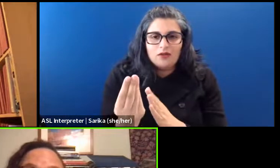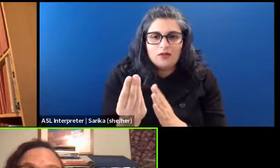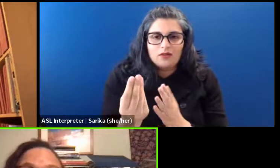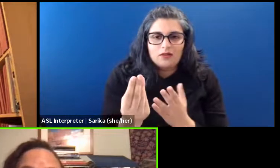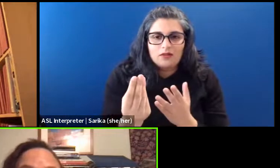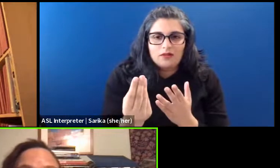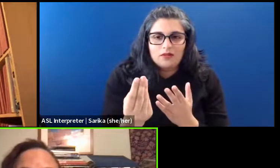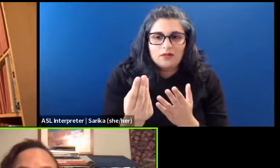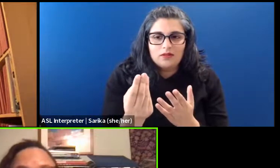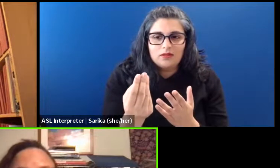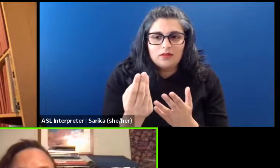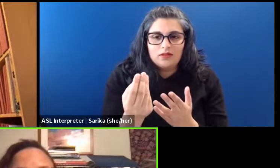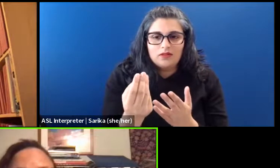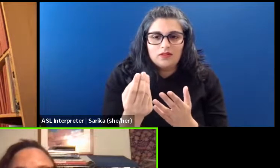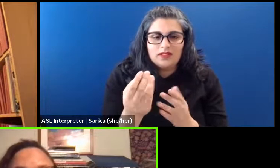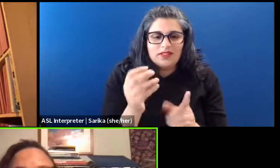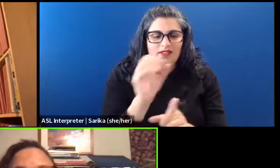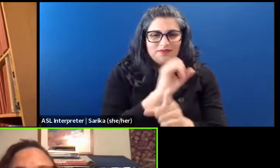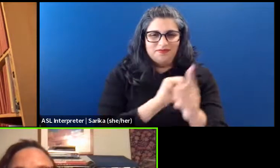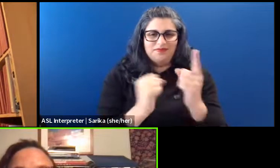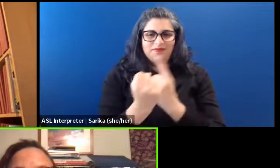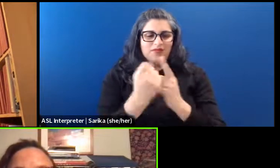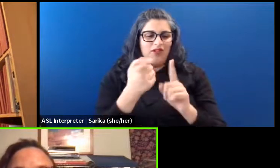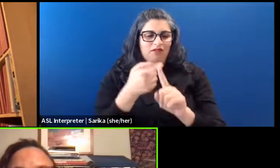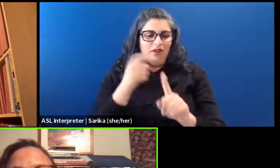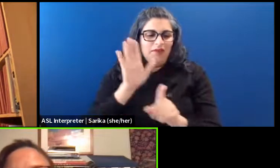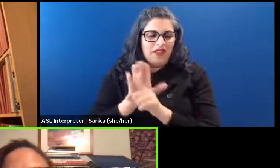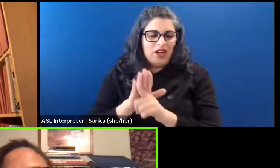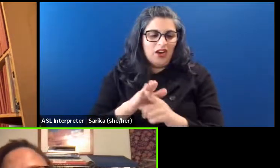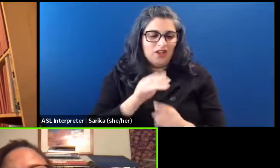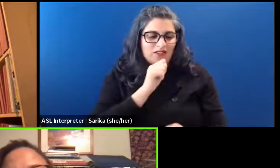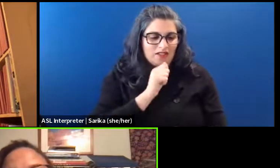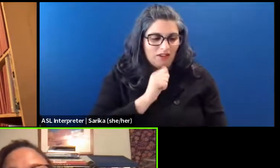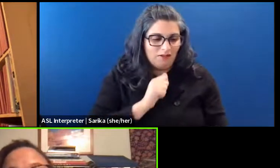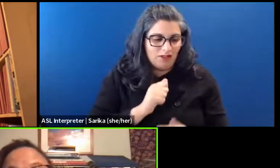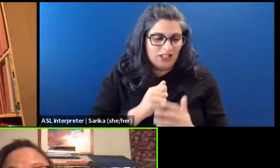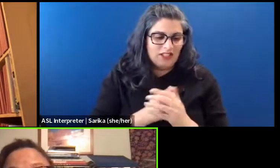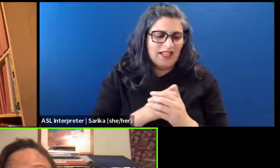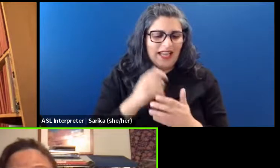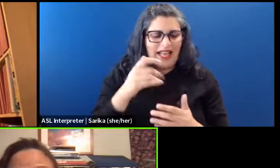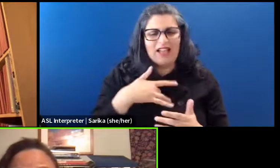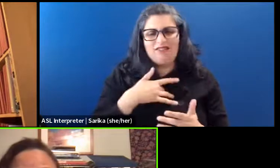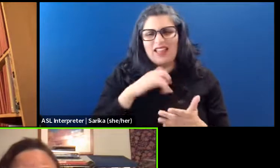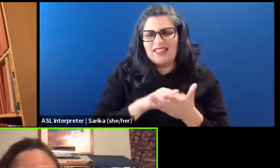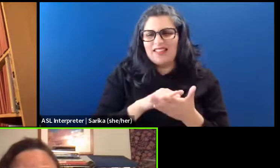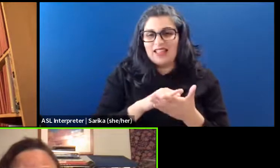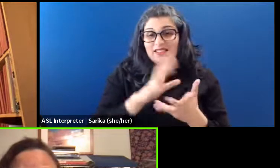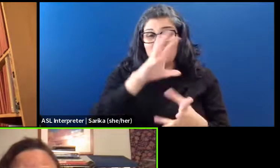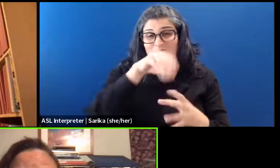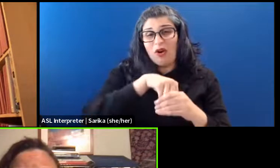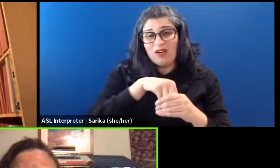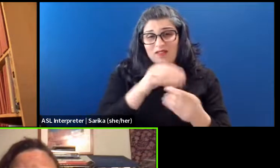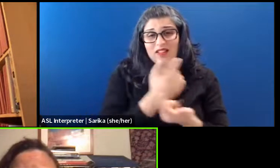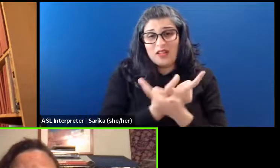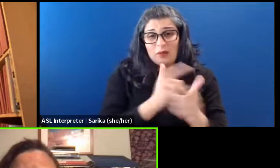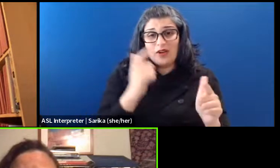the causes and conditions of their own suffering, right? I think that that is also part of the liberation for me,